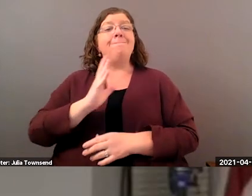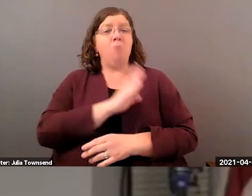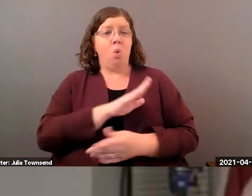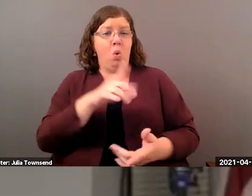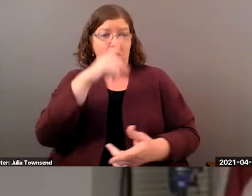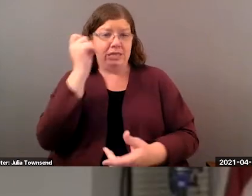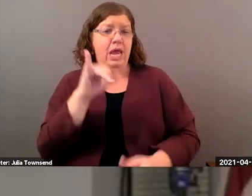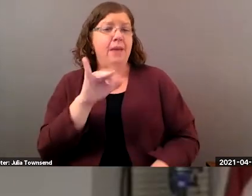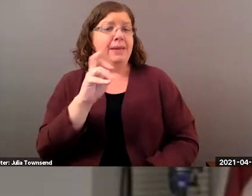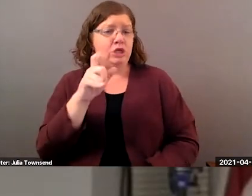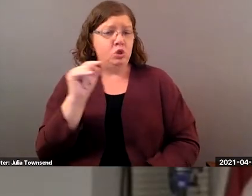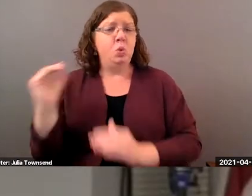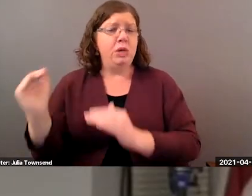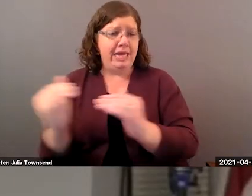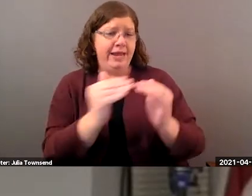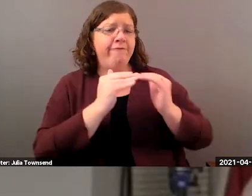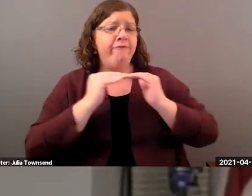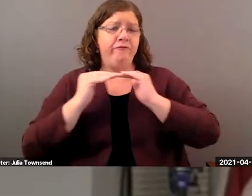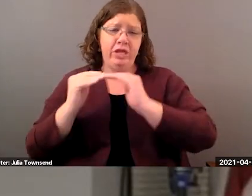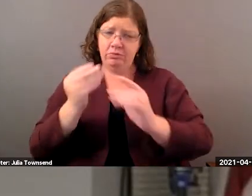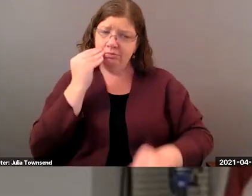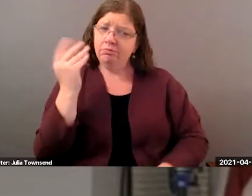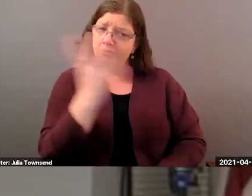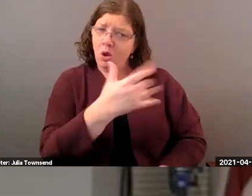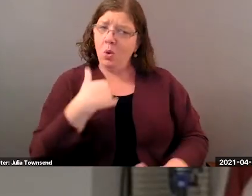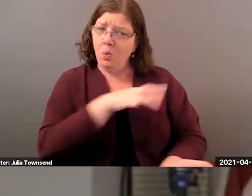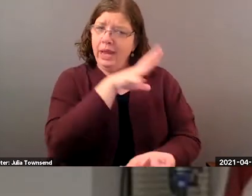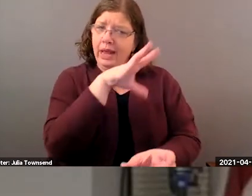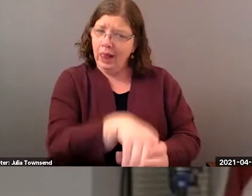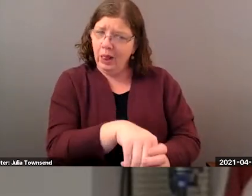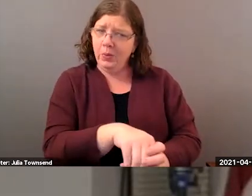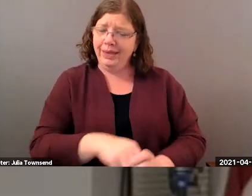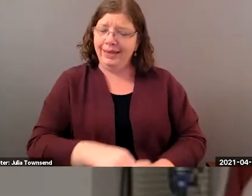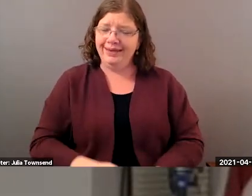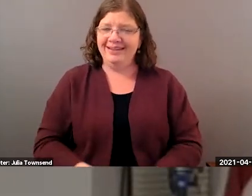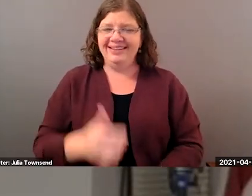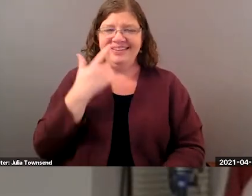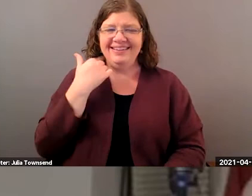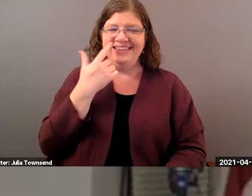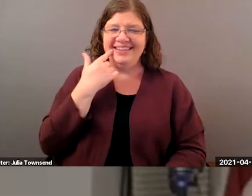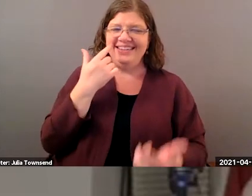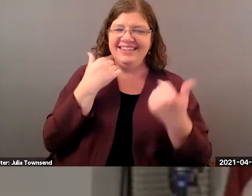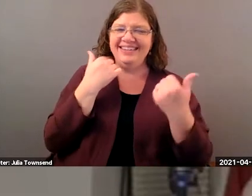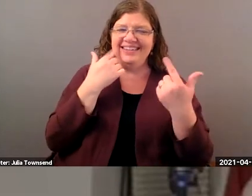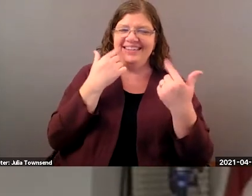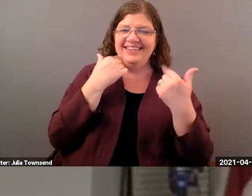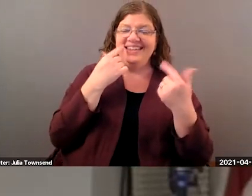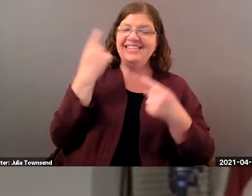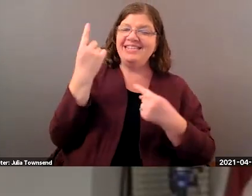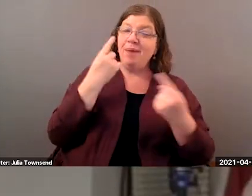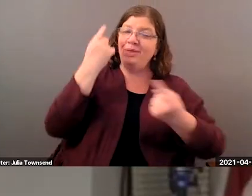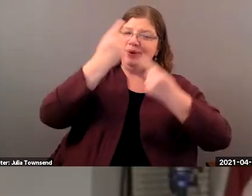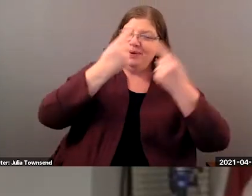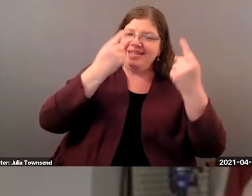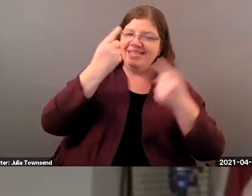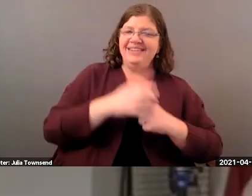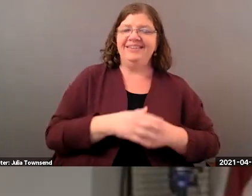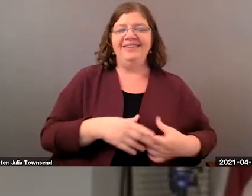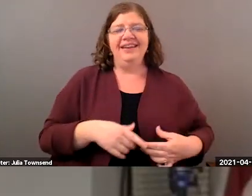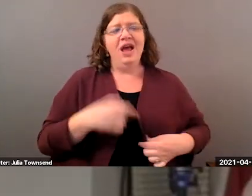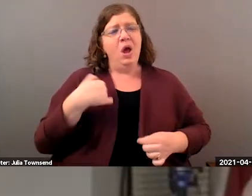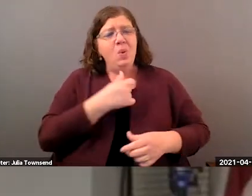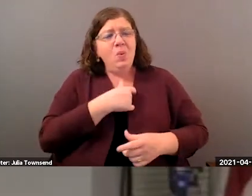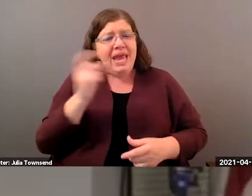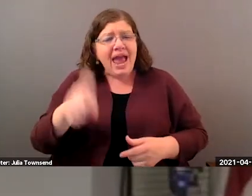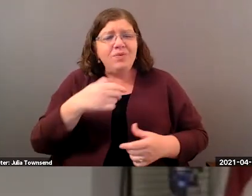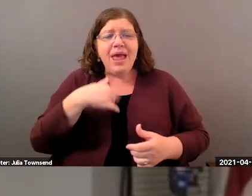even down here. So I just want to make sure we included in the whole thing, right? So something to consider. We got to have some summer fun too,